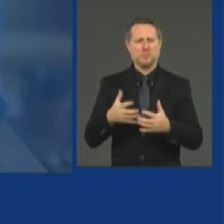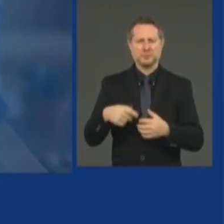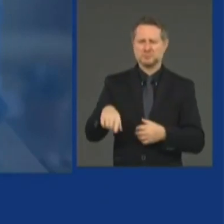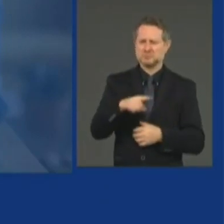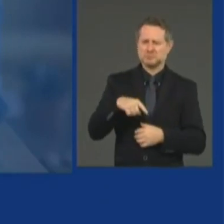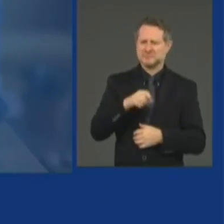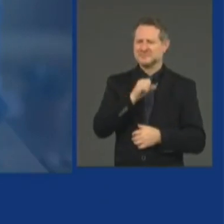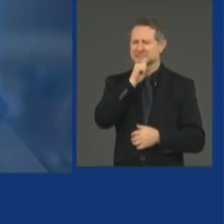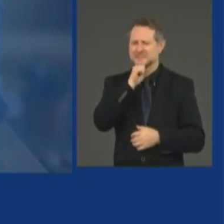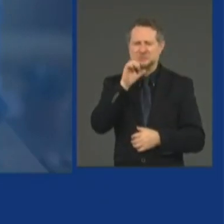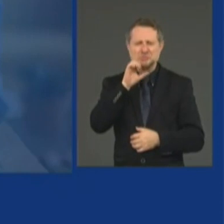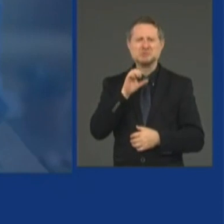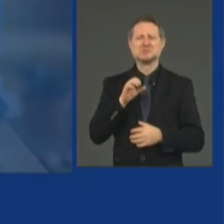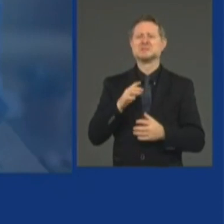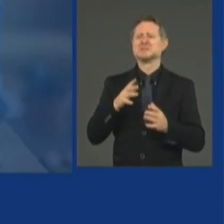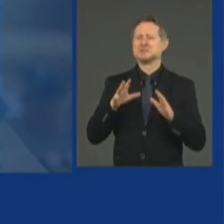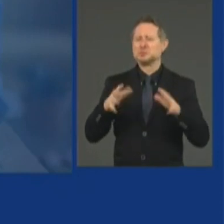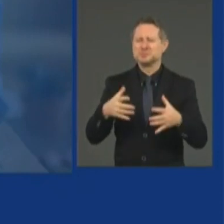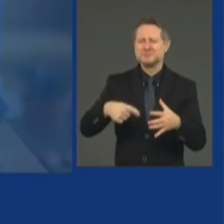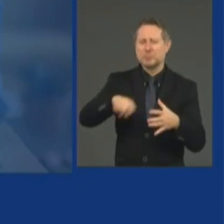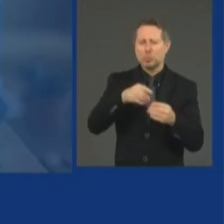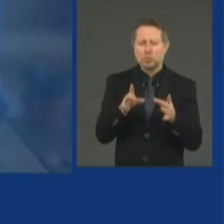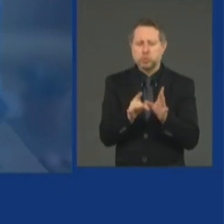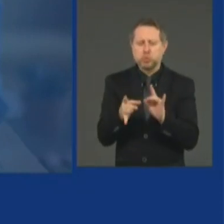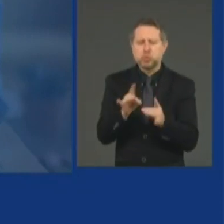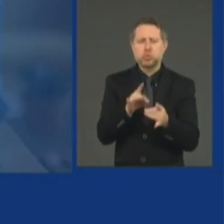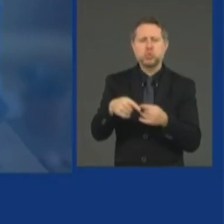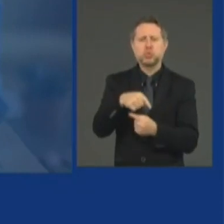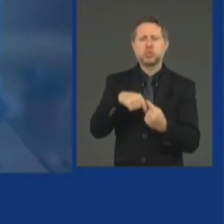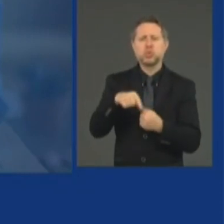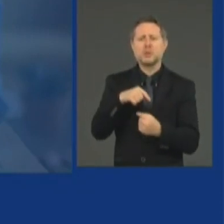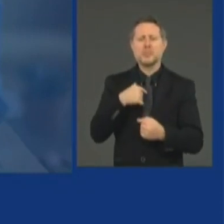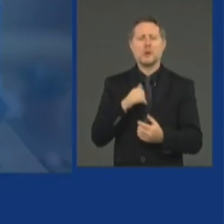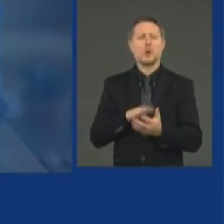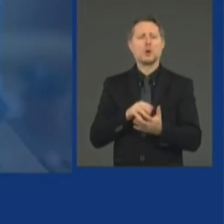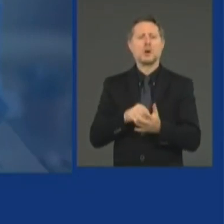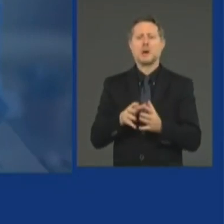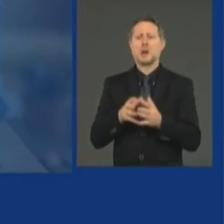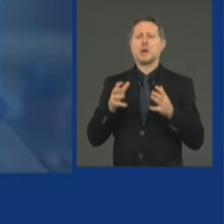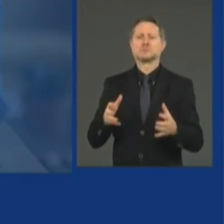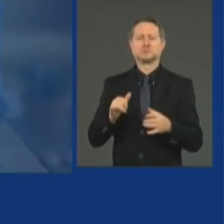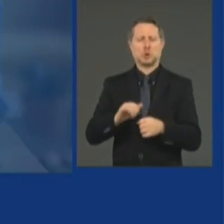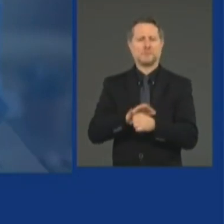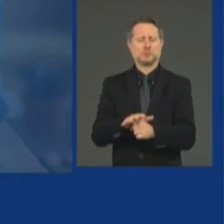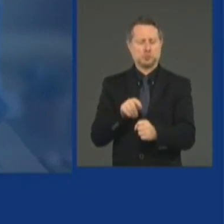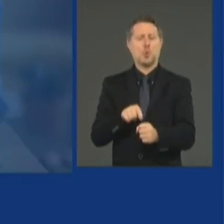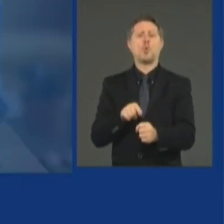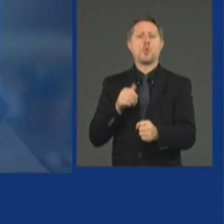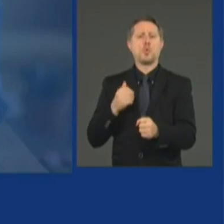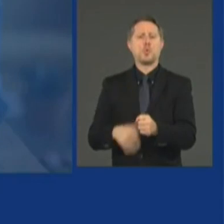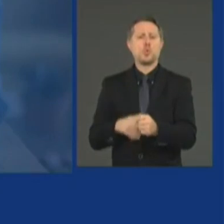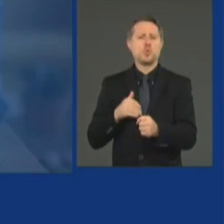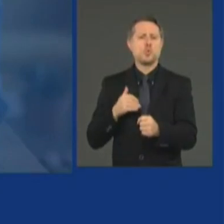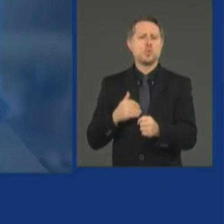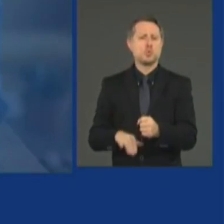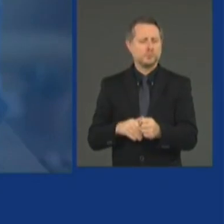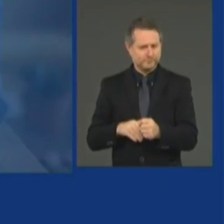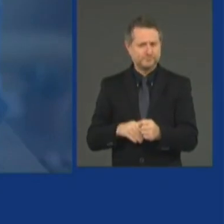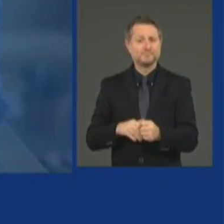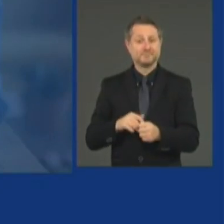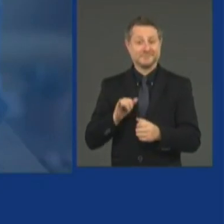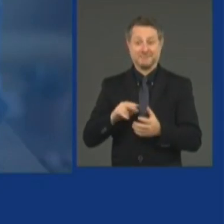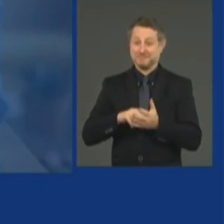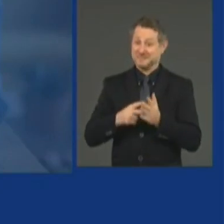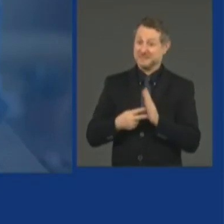in a congregate facility. That's how we were introduced to this virus, and I'm afraid that's how we're going to leave